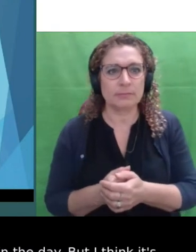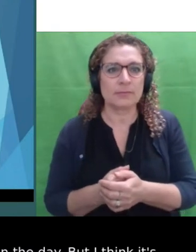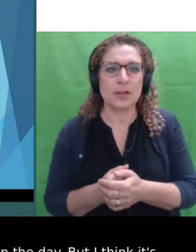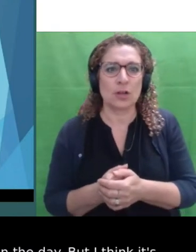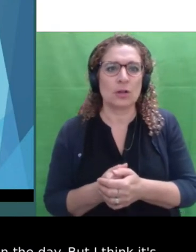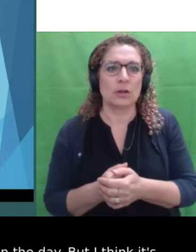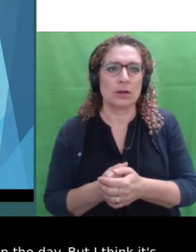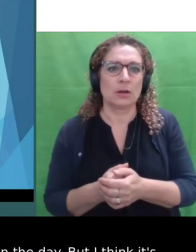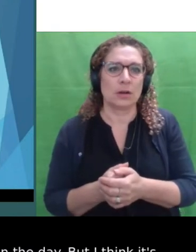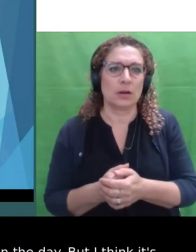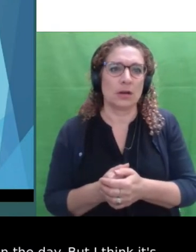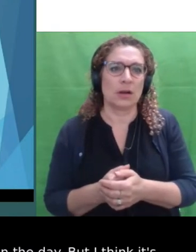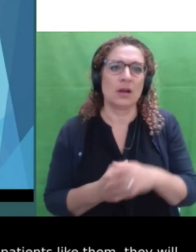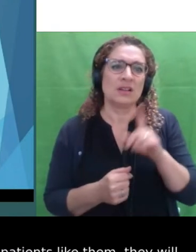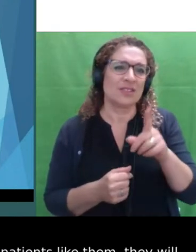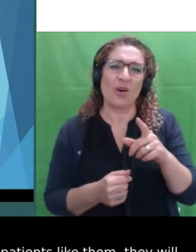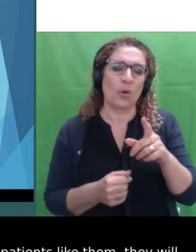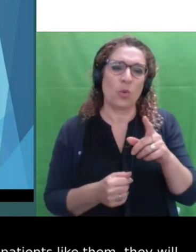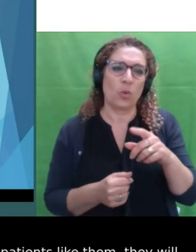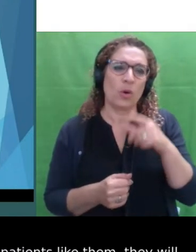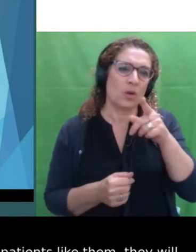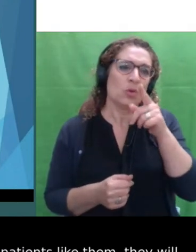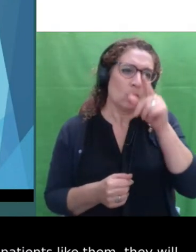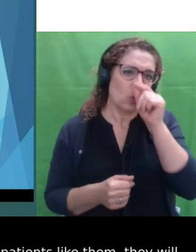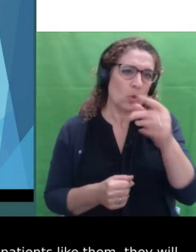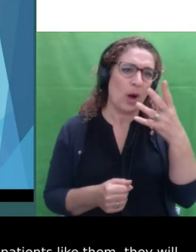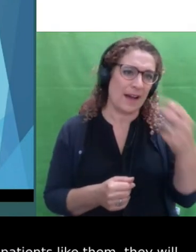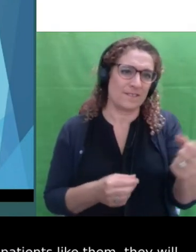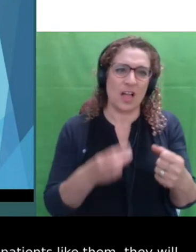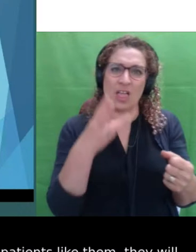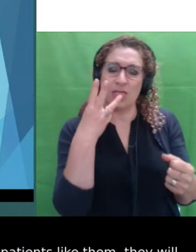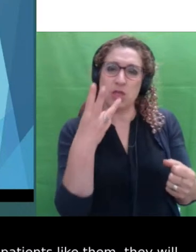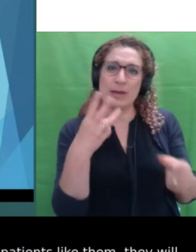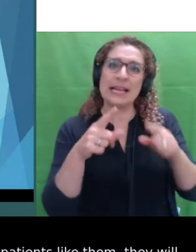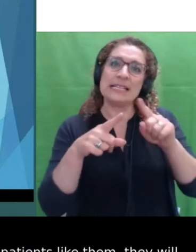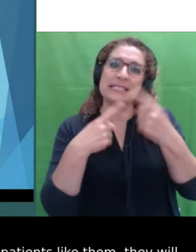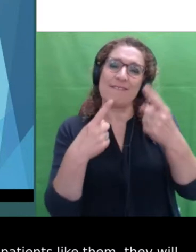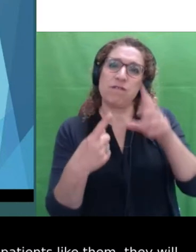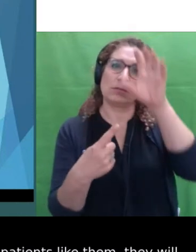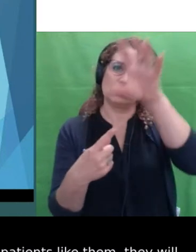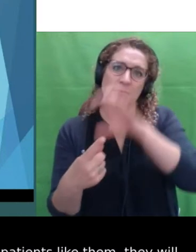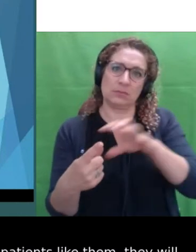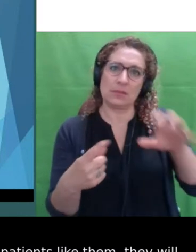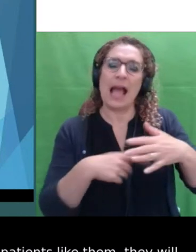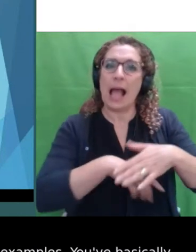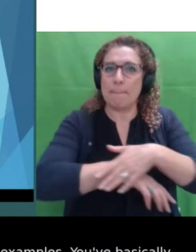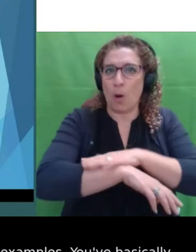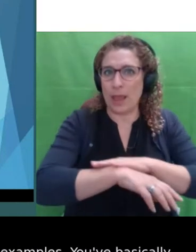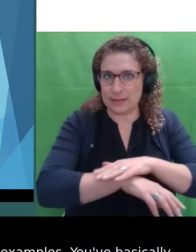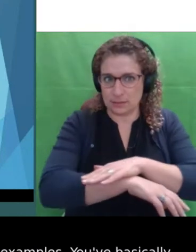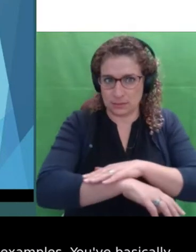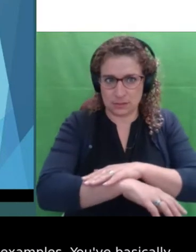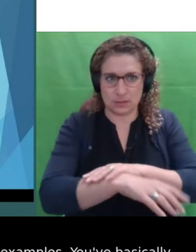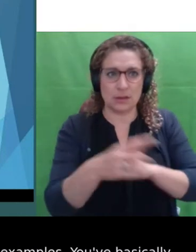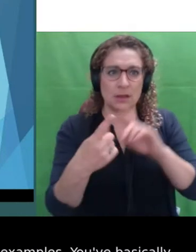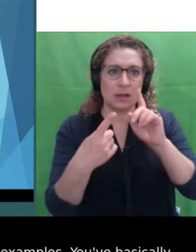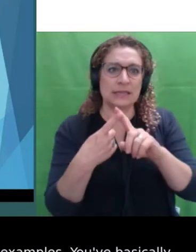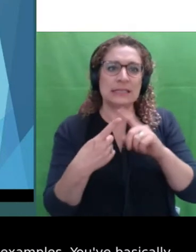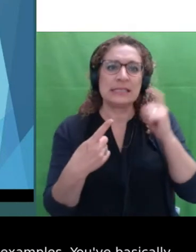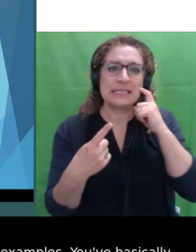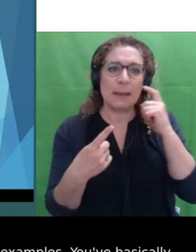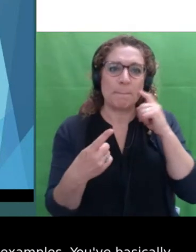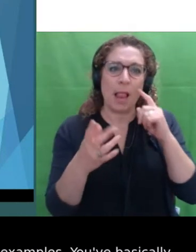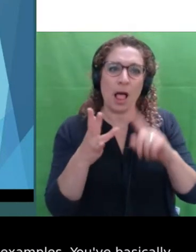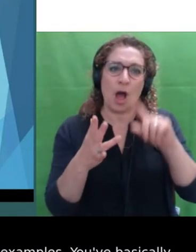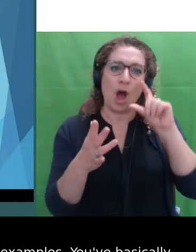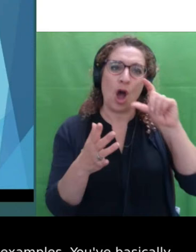give you some examples you've basically got three types of emollient and how they act so you've got a simple occlusion so we think back to the